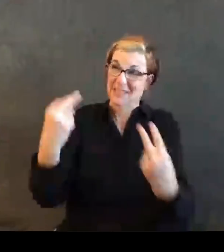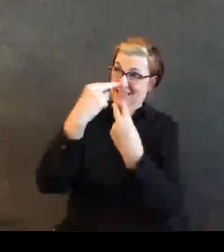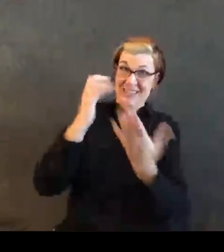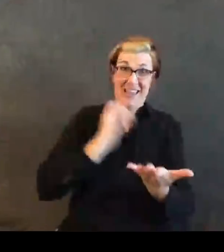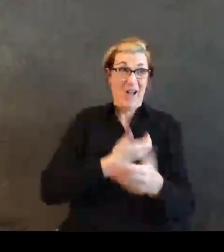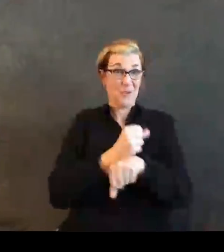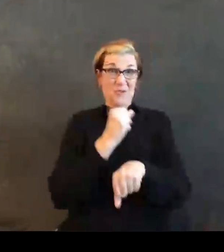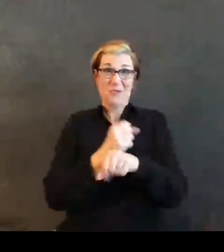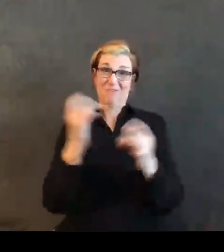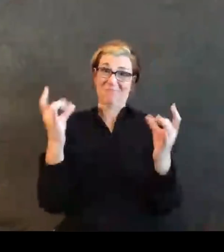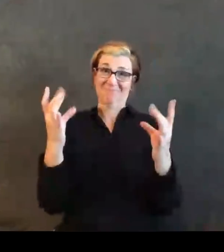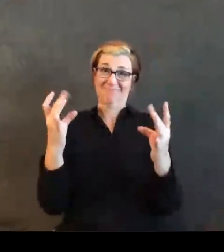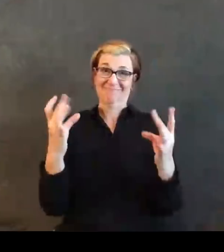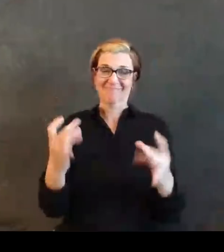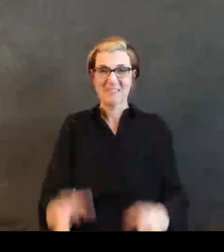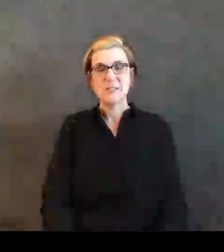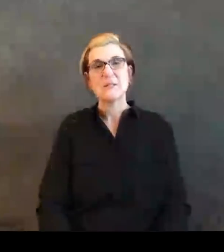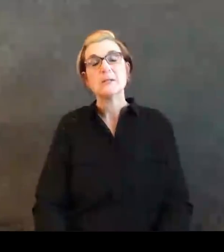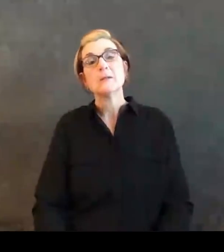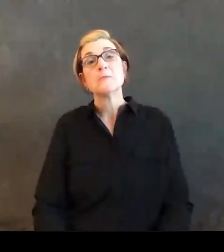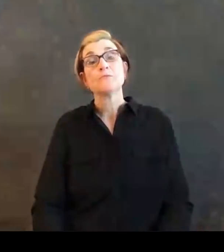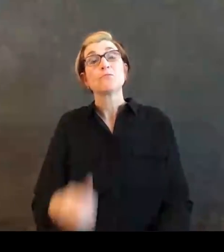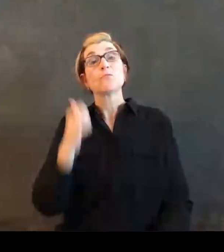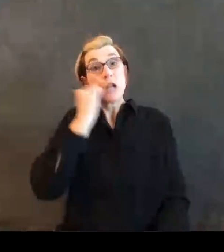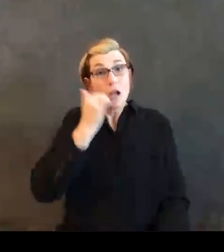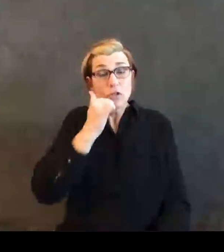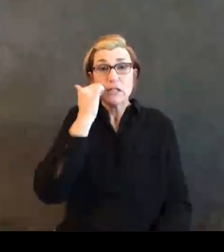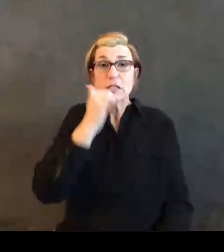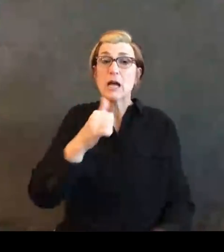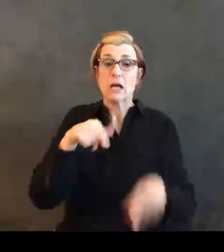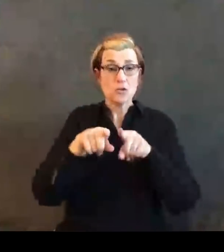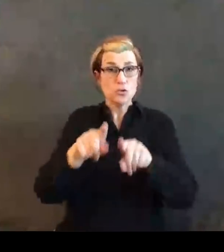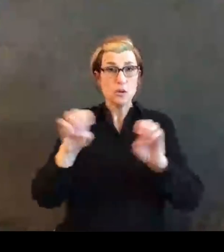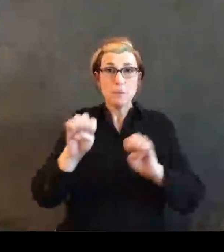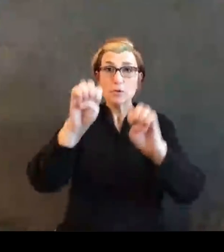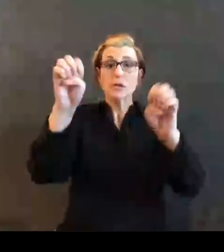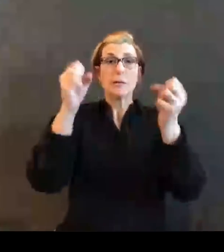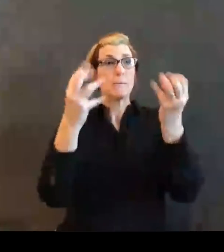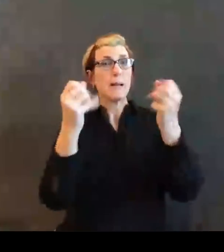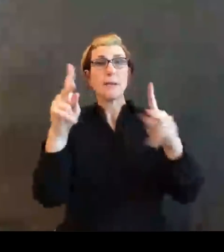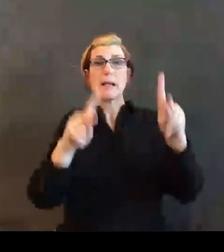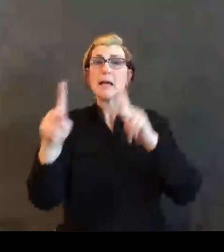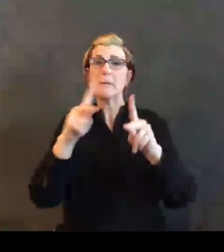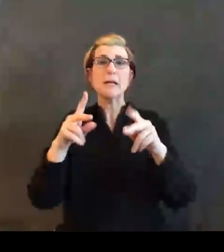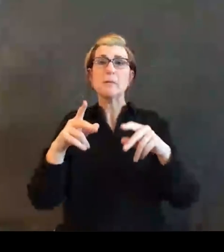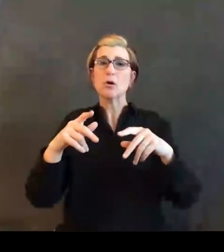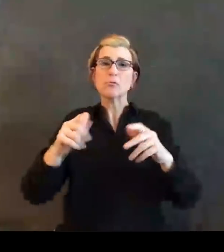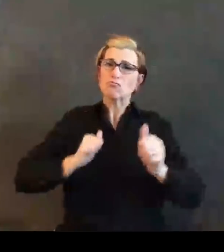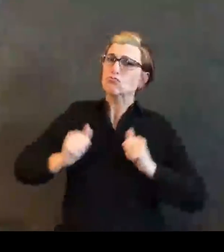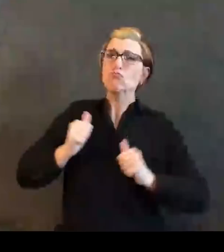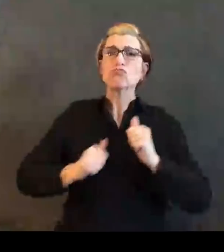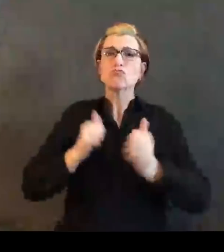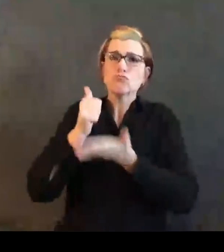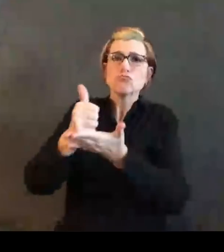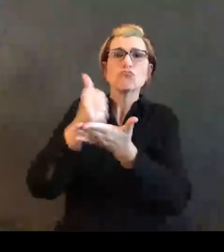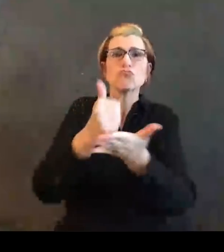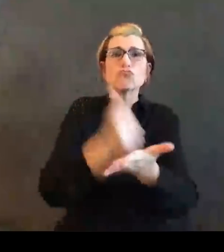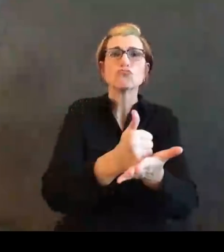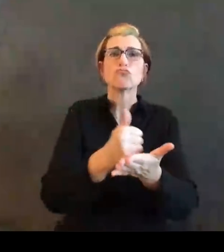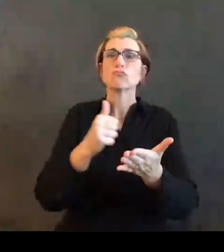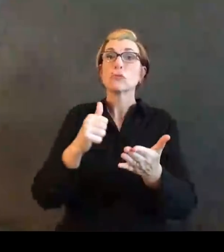emergency, everyday heroes continue to step forward and demonstrate the extraordinary character of our nation, including the people behind me. By the